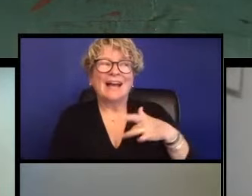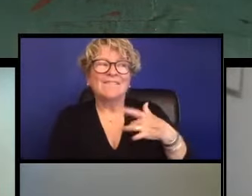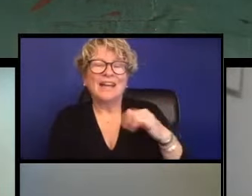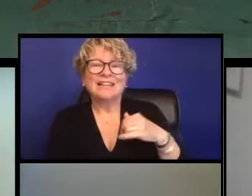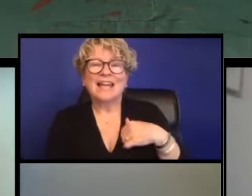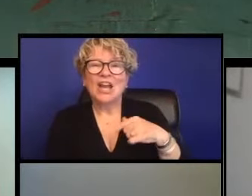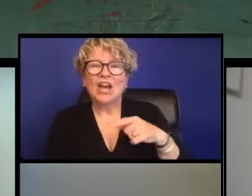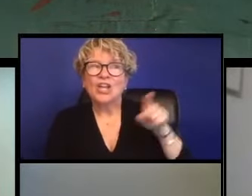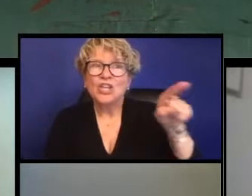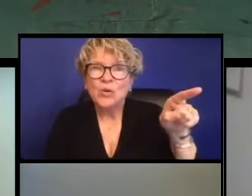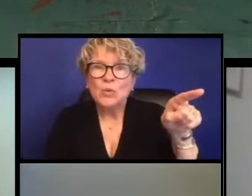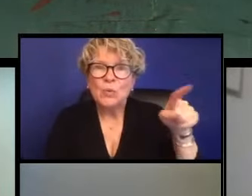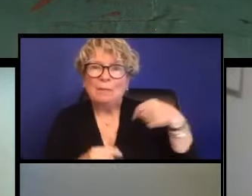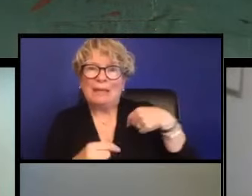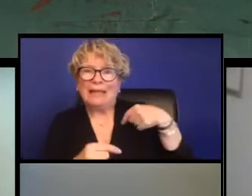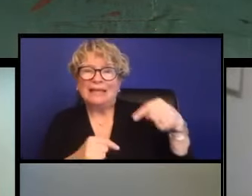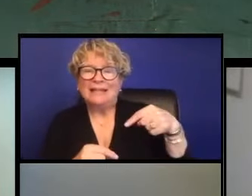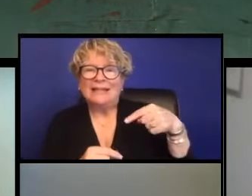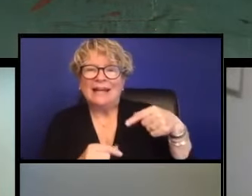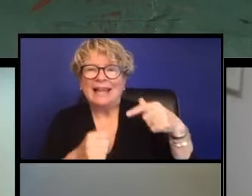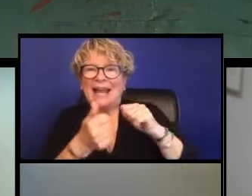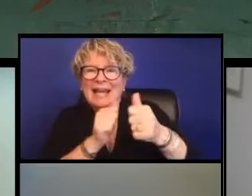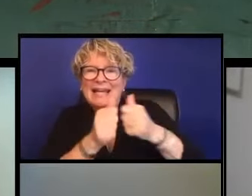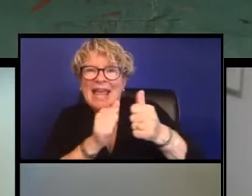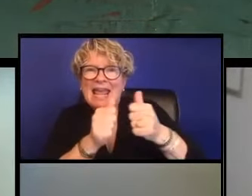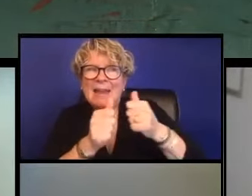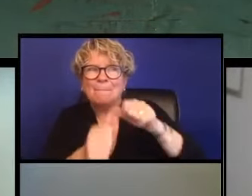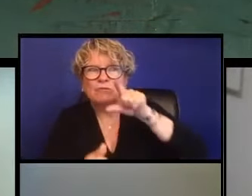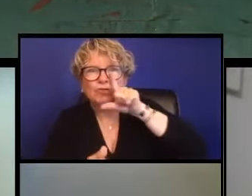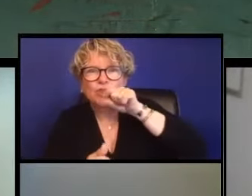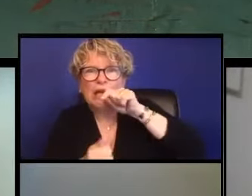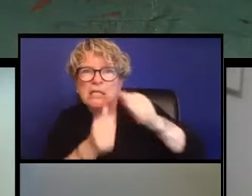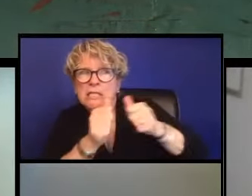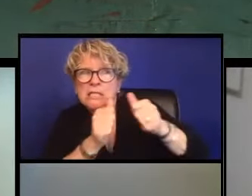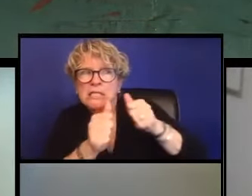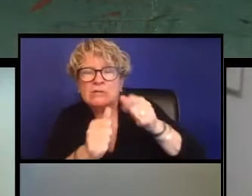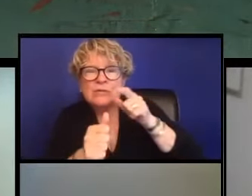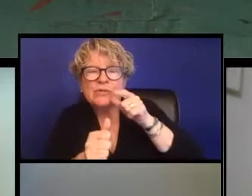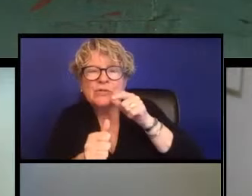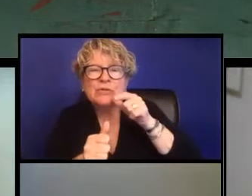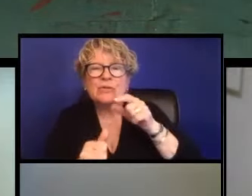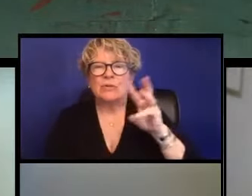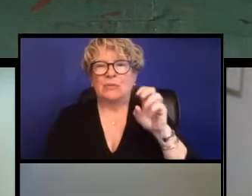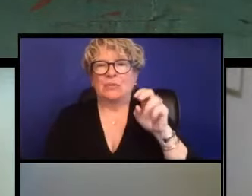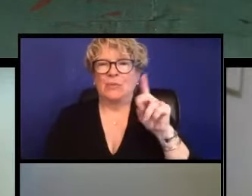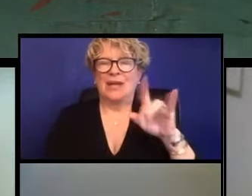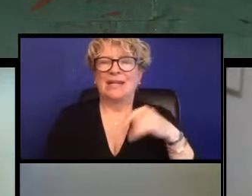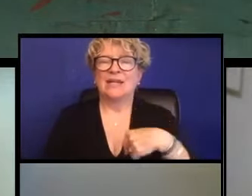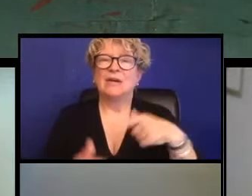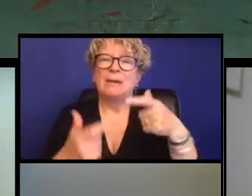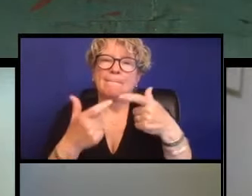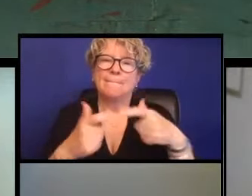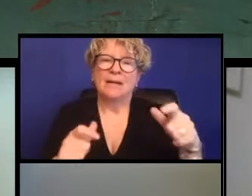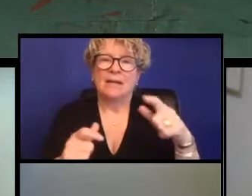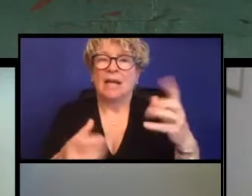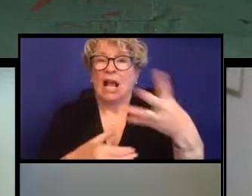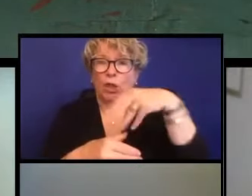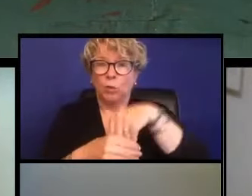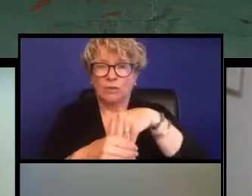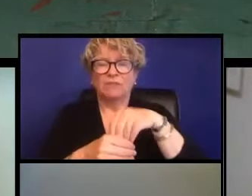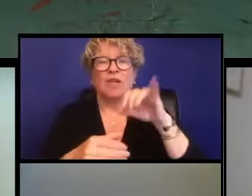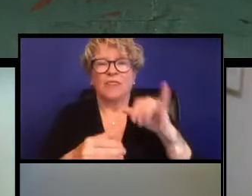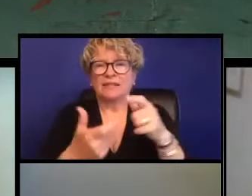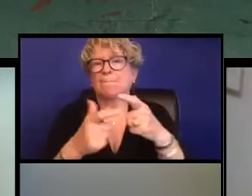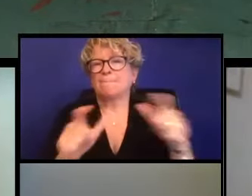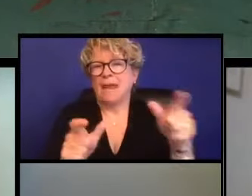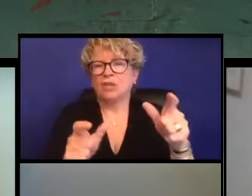go, no, you. I mean, on top of like major important currents like inclusivity,